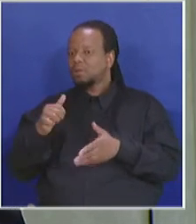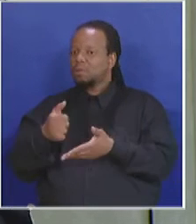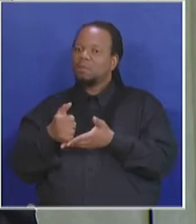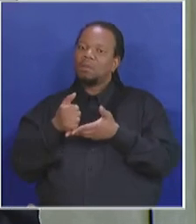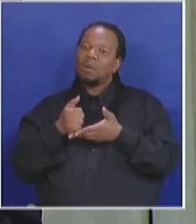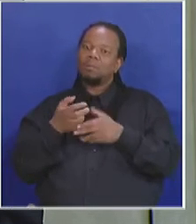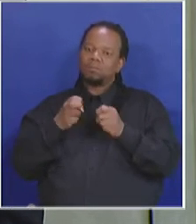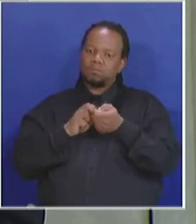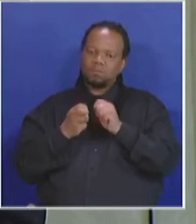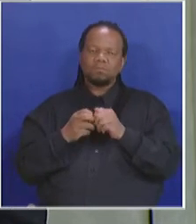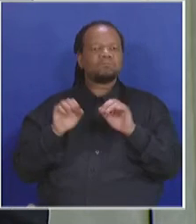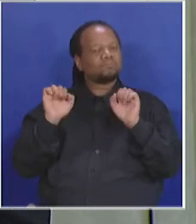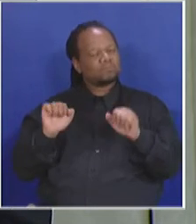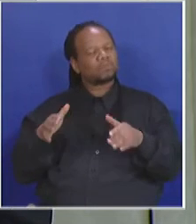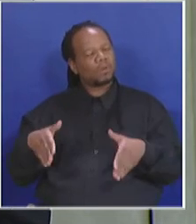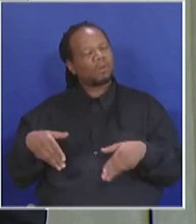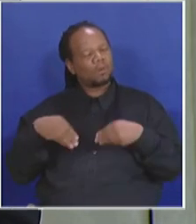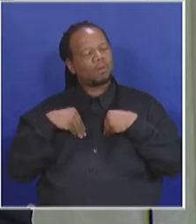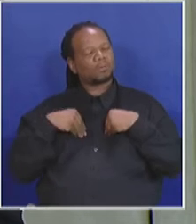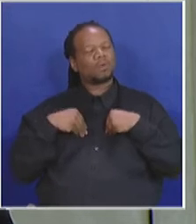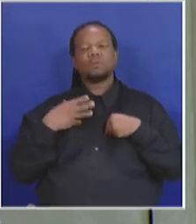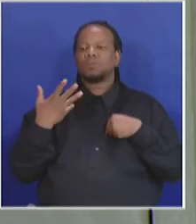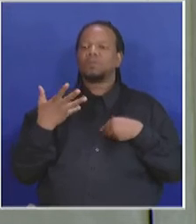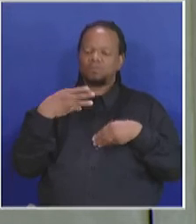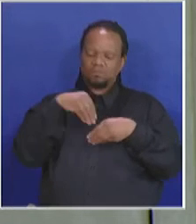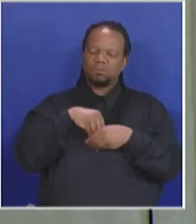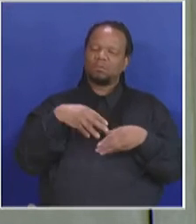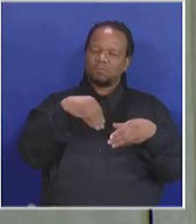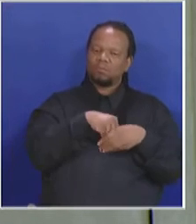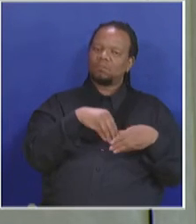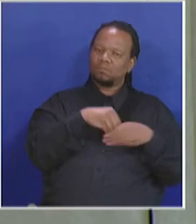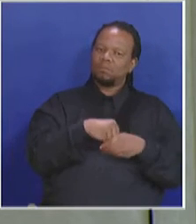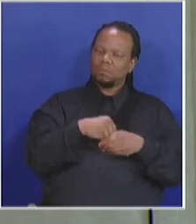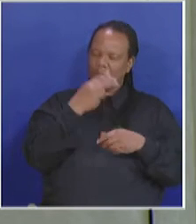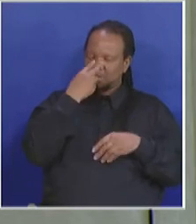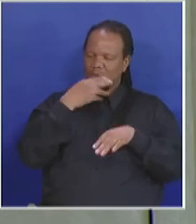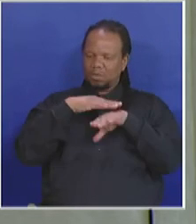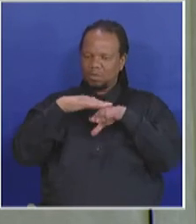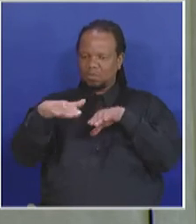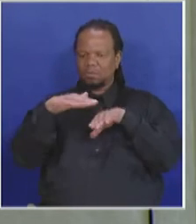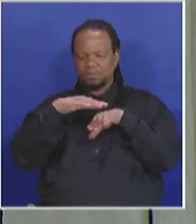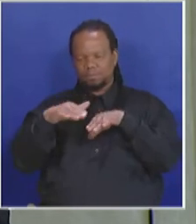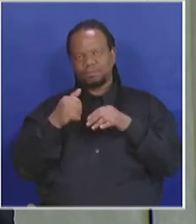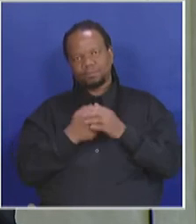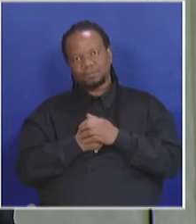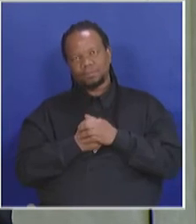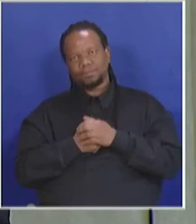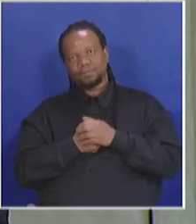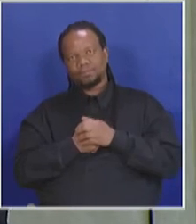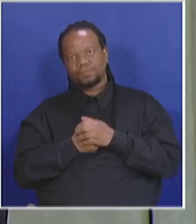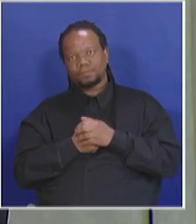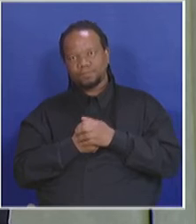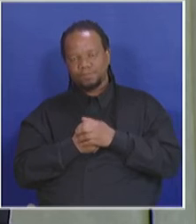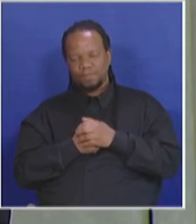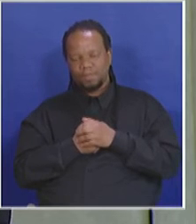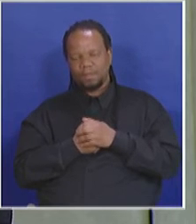on board in responding to some of these areas that we have mentioned. The road is undercoaled. The